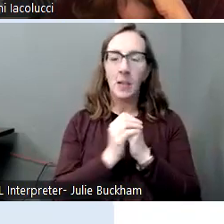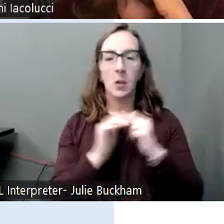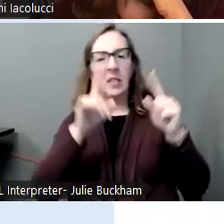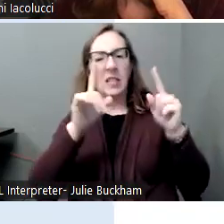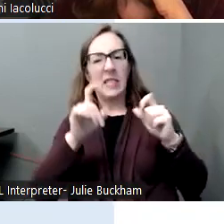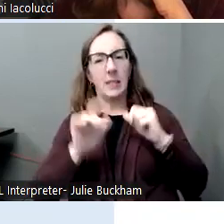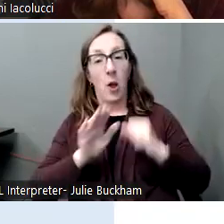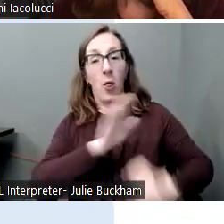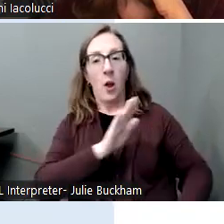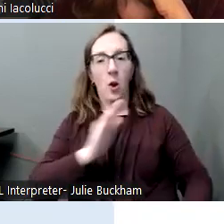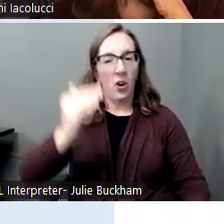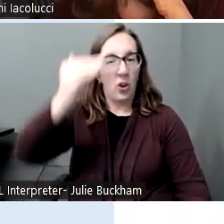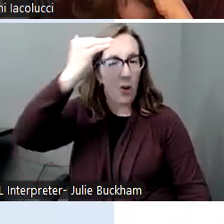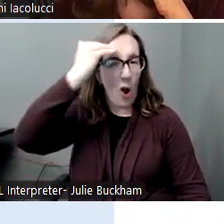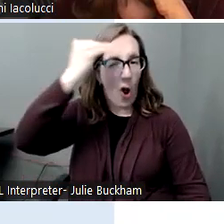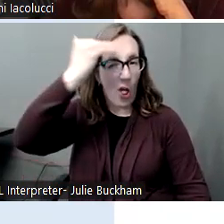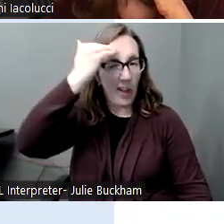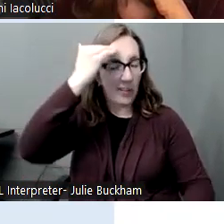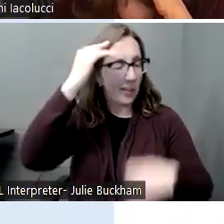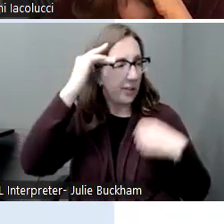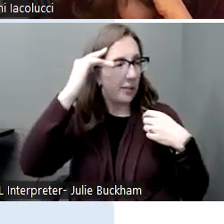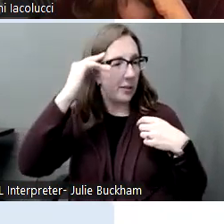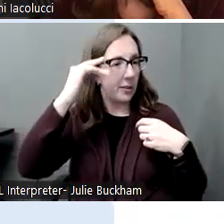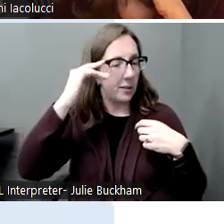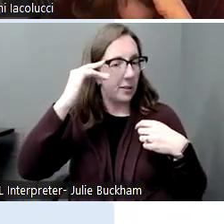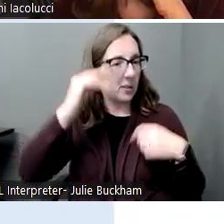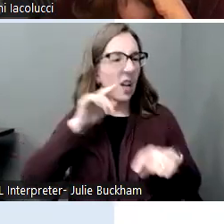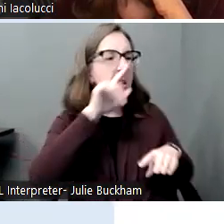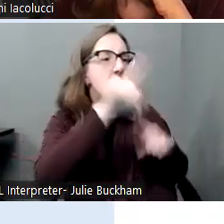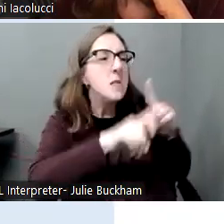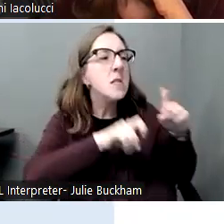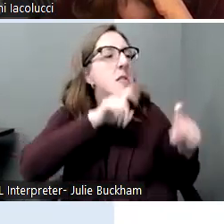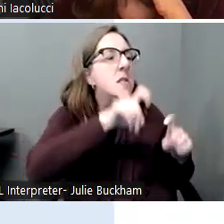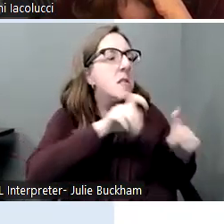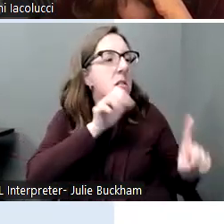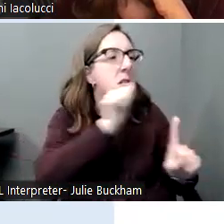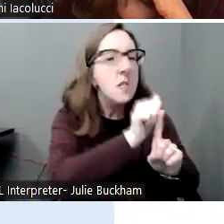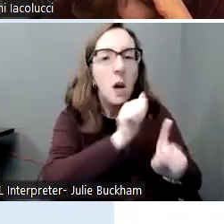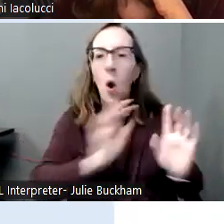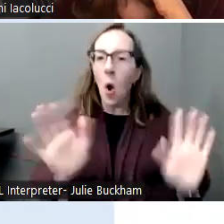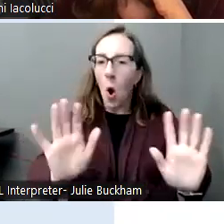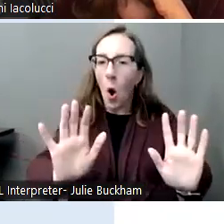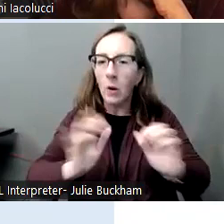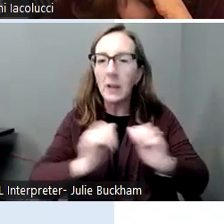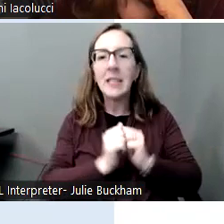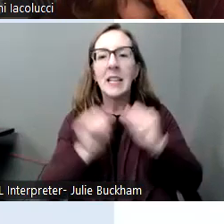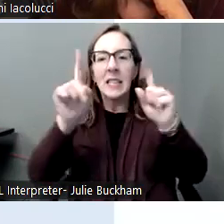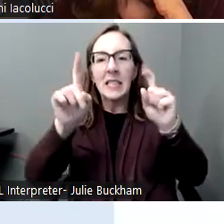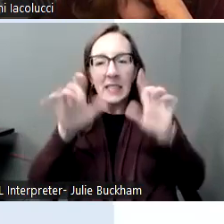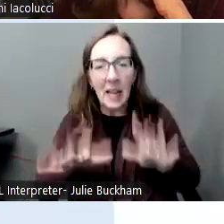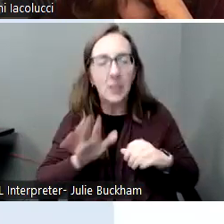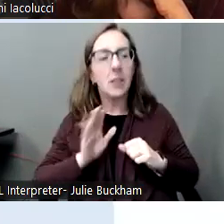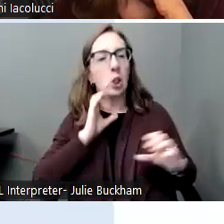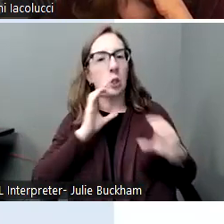knowledge about what you've shared during a session. It's sort of a test of how well you've communicated with